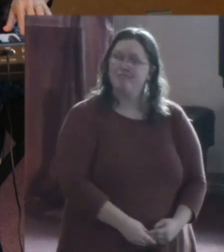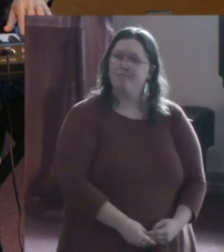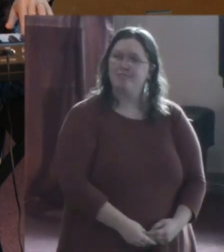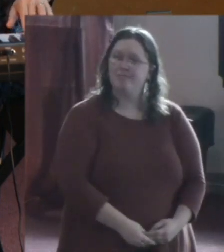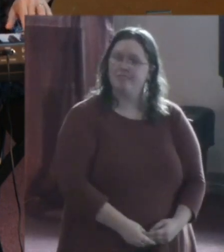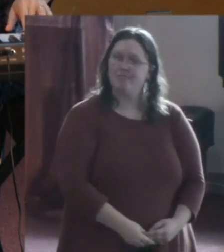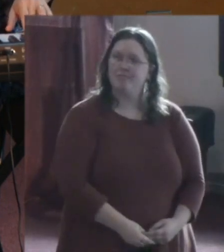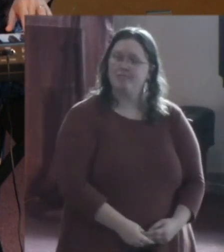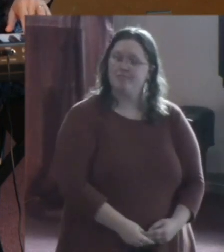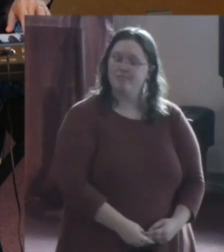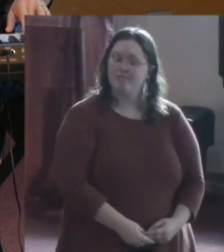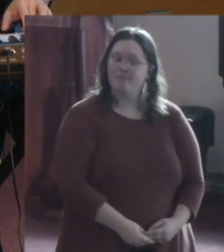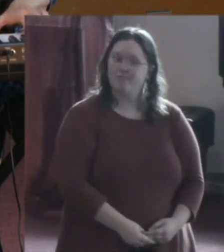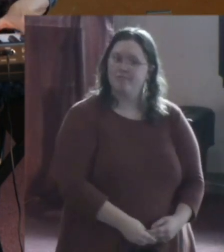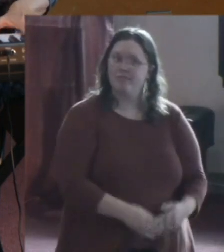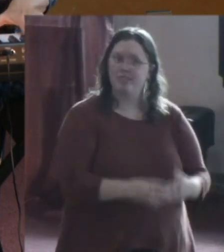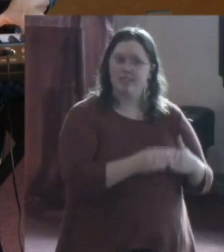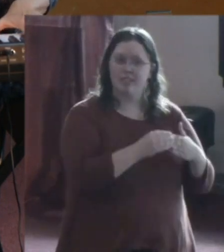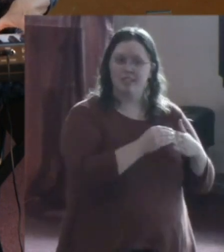Lead me to a